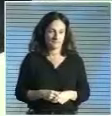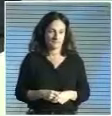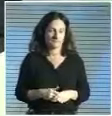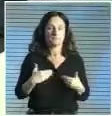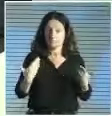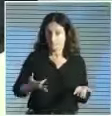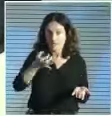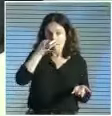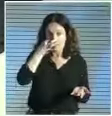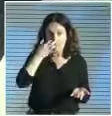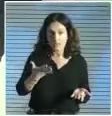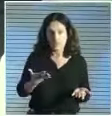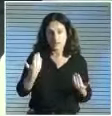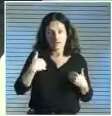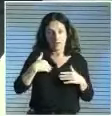time to